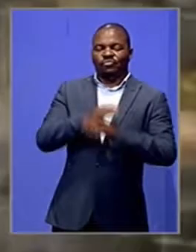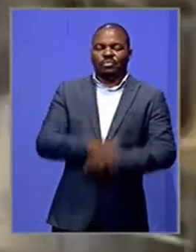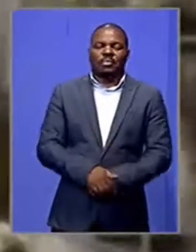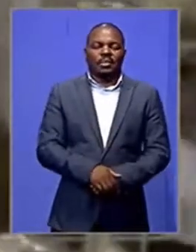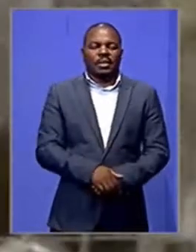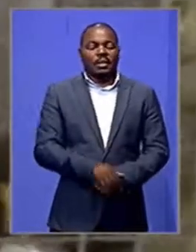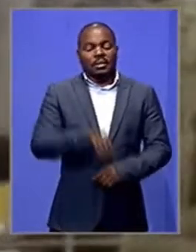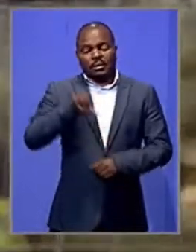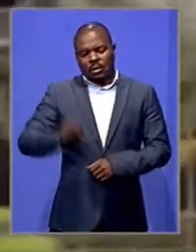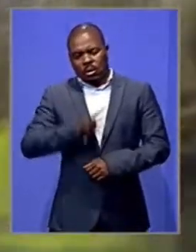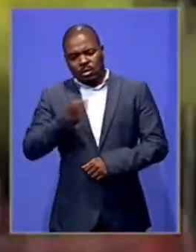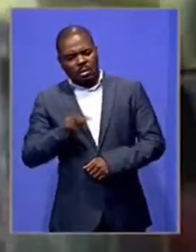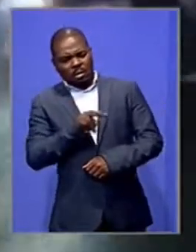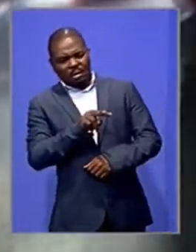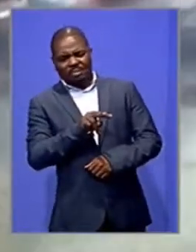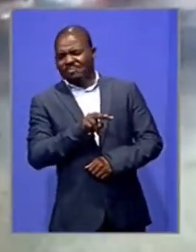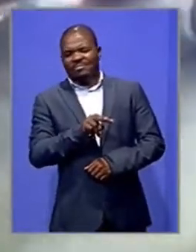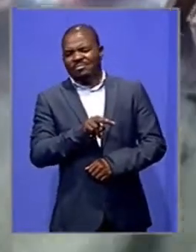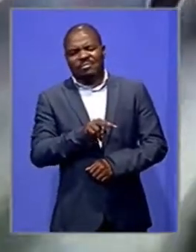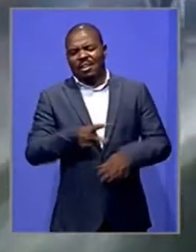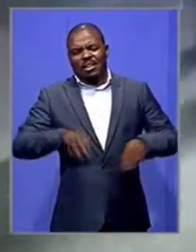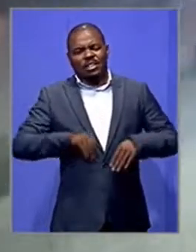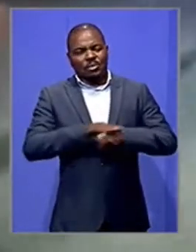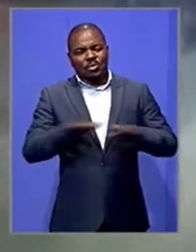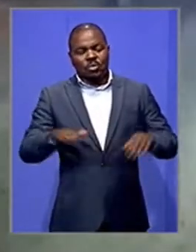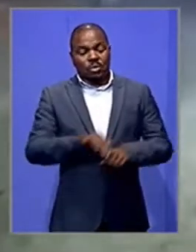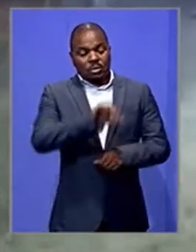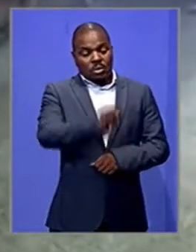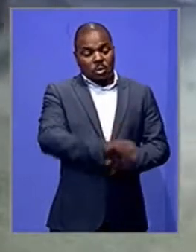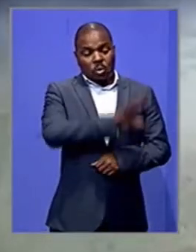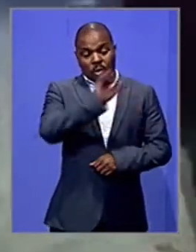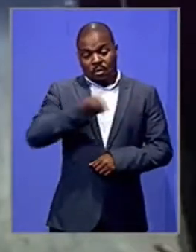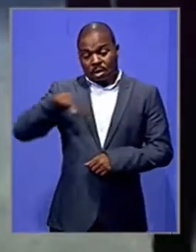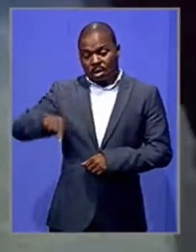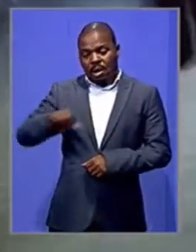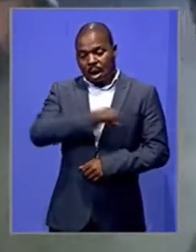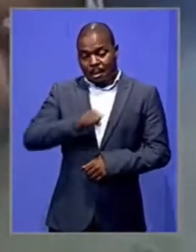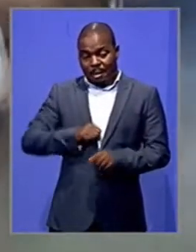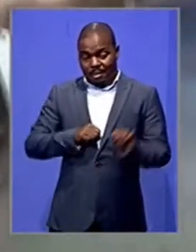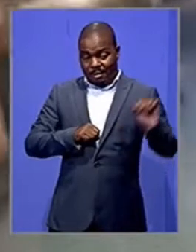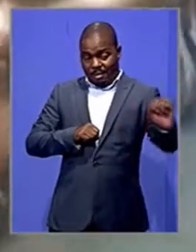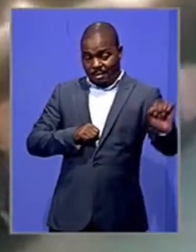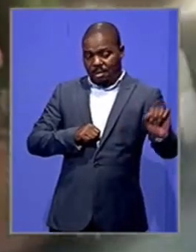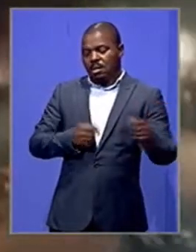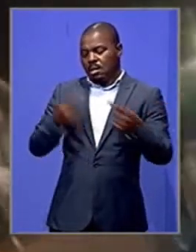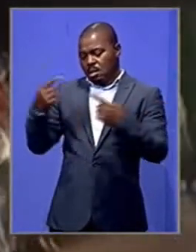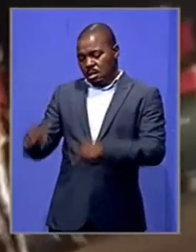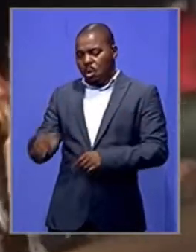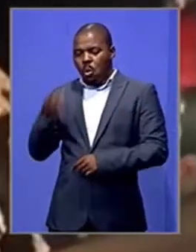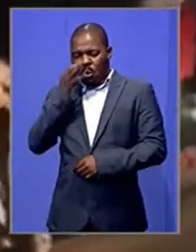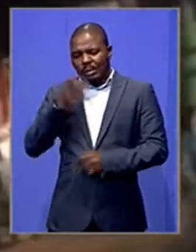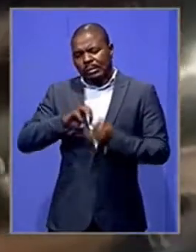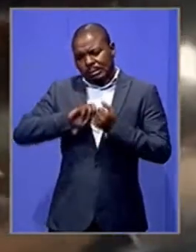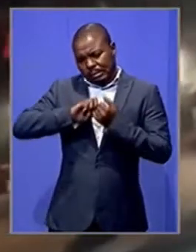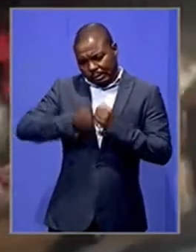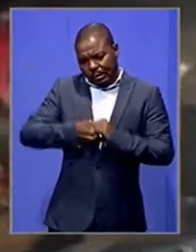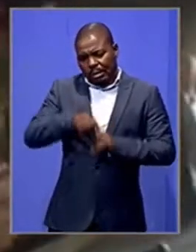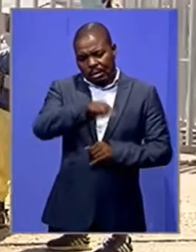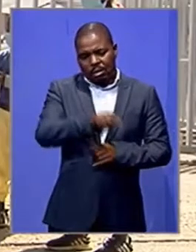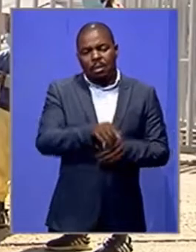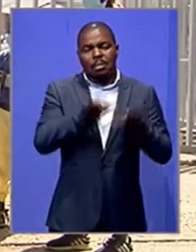tshwetše taba yeo ka mare. Motseta wa Ukraine ka Afrika borwa o re ba dira tšohle matleng a bona polokegong ya badudi ba naga ya